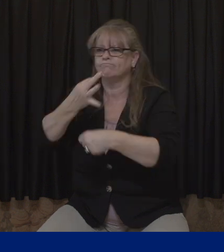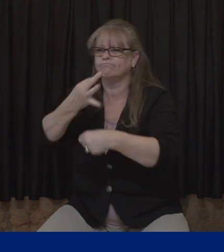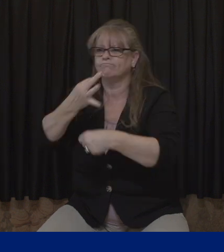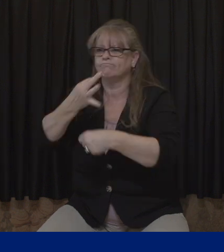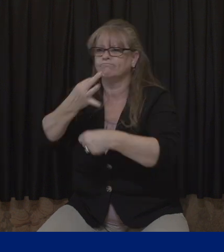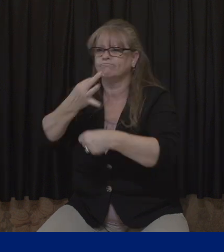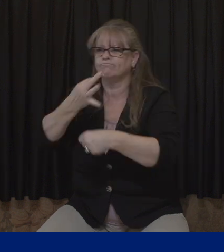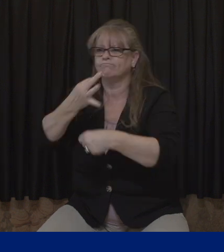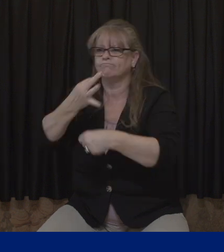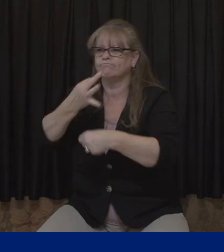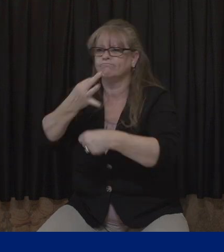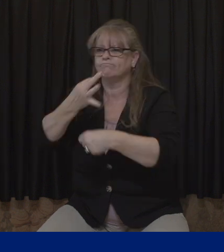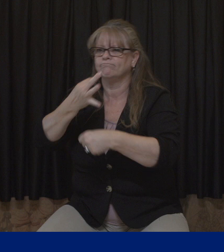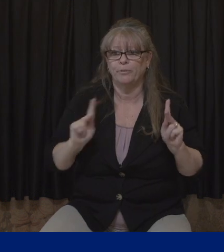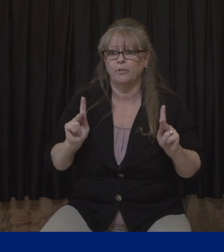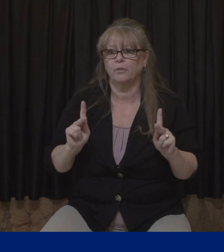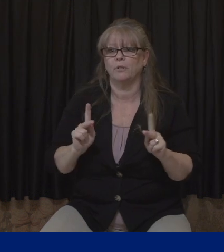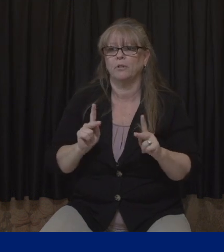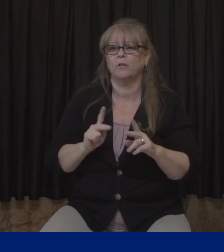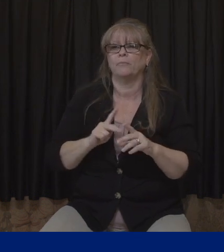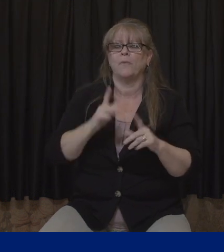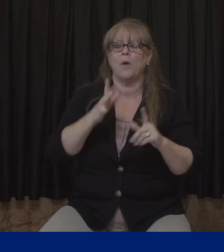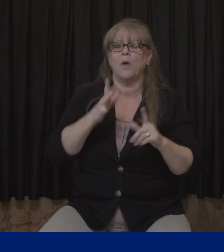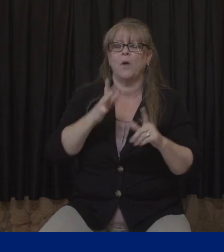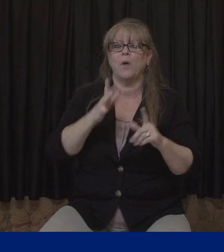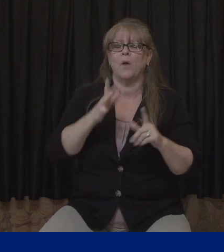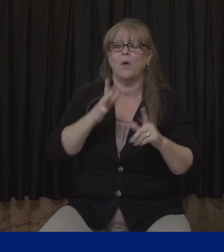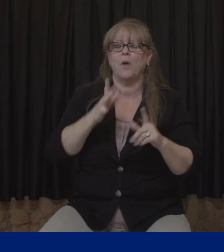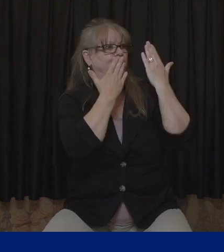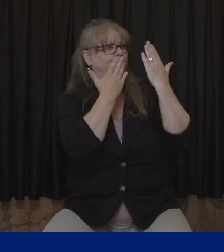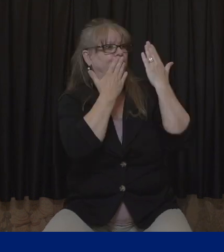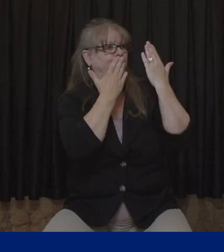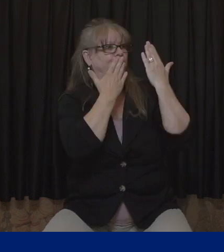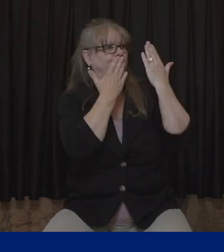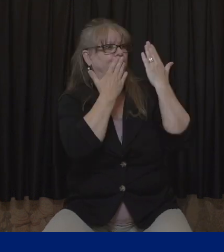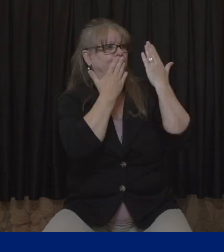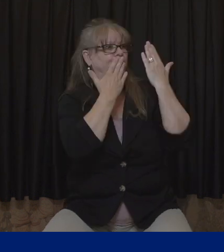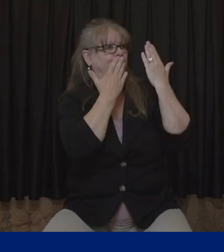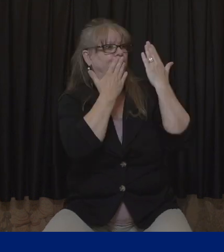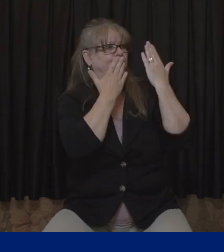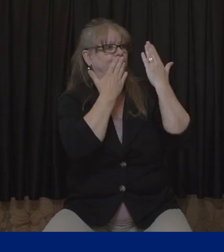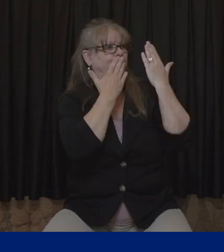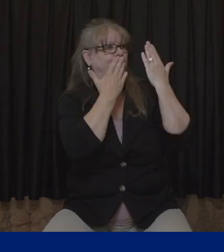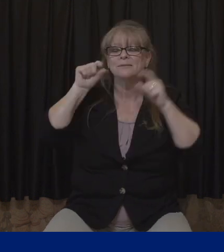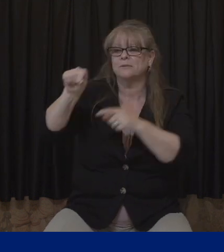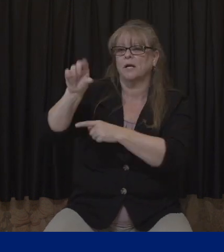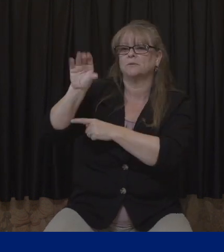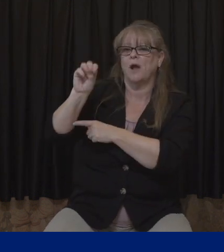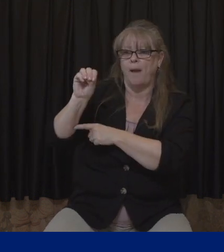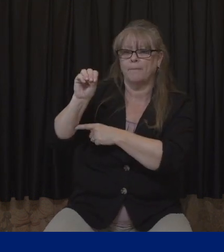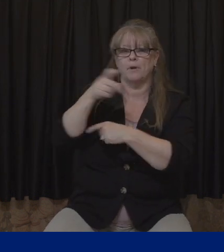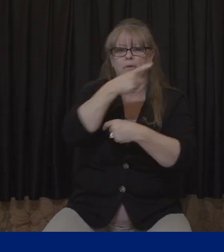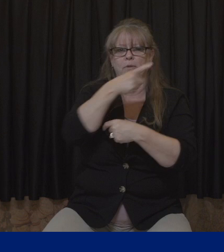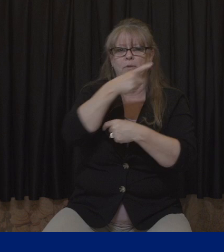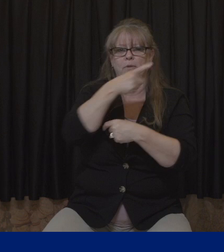and everyone who's doing their part in wearing a face covering. If you need to see the patterns or want to help,